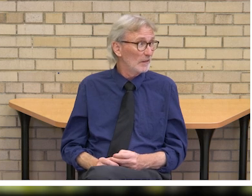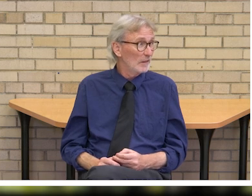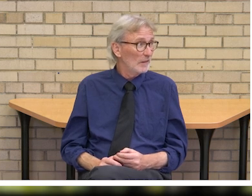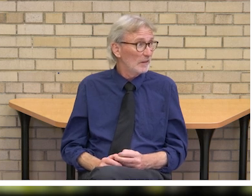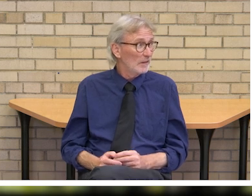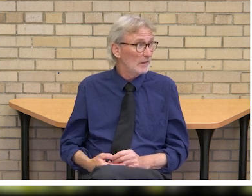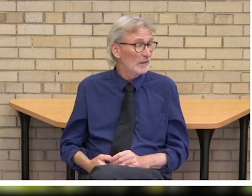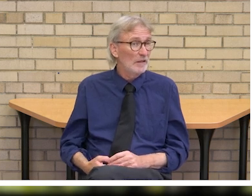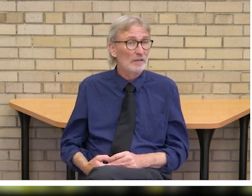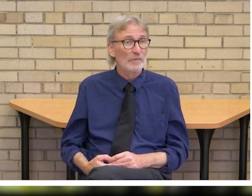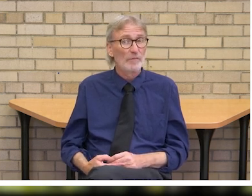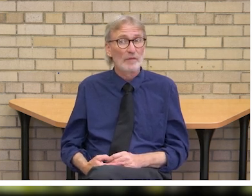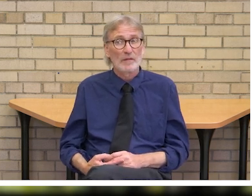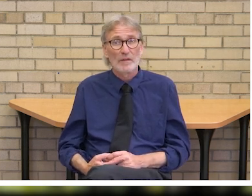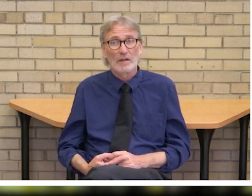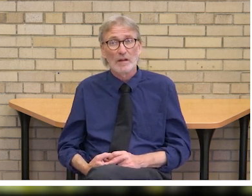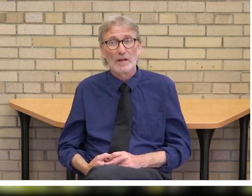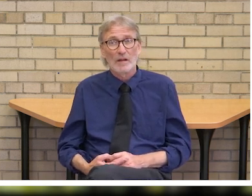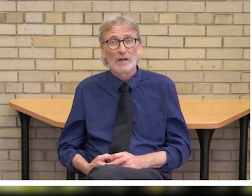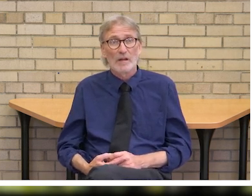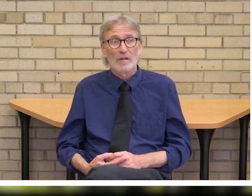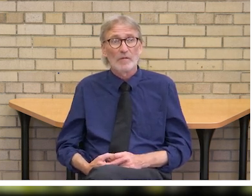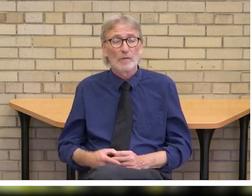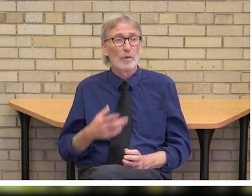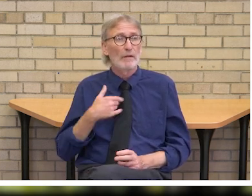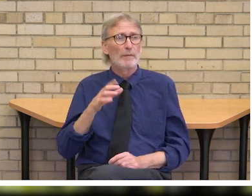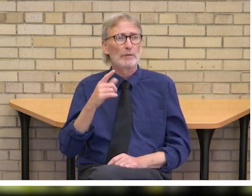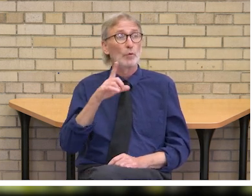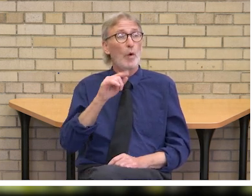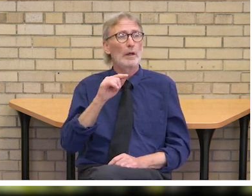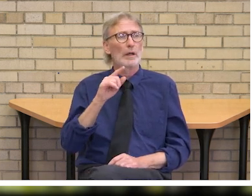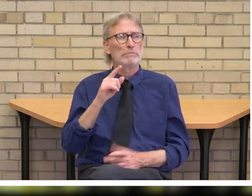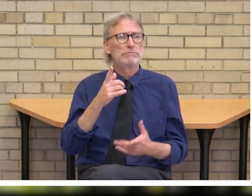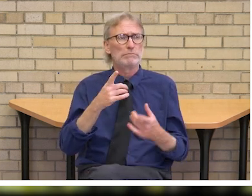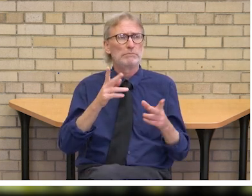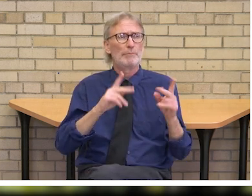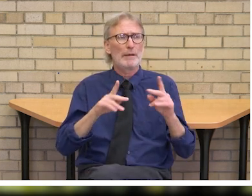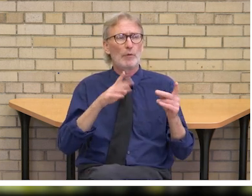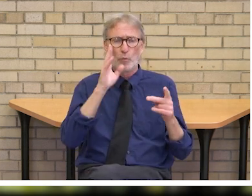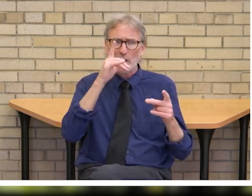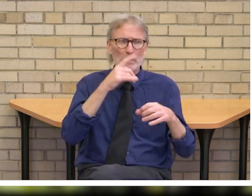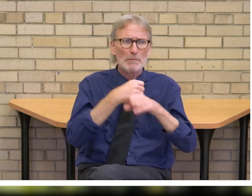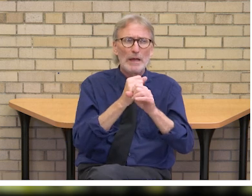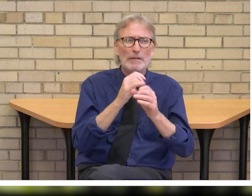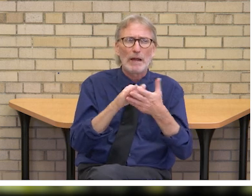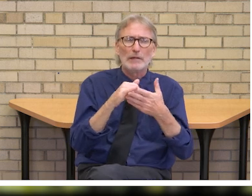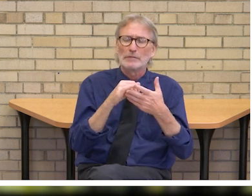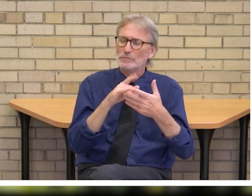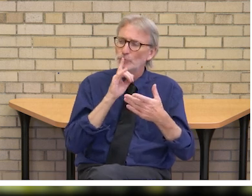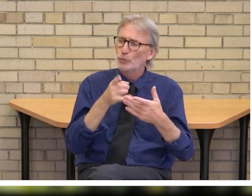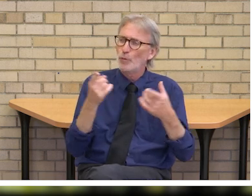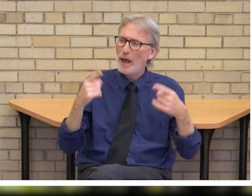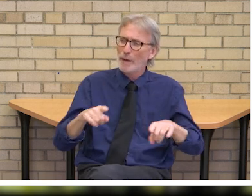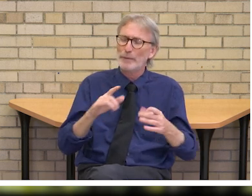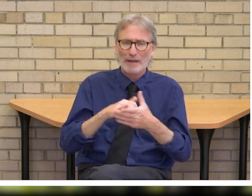our construction team, we've got about 20 different folks here who are going to make this project a reality.